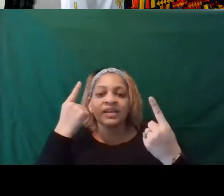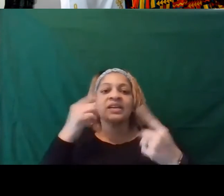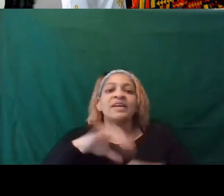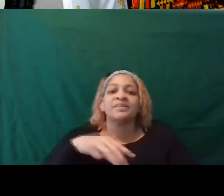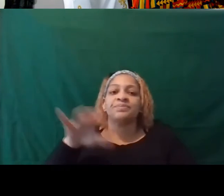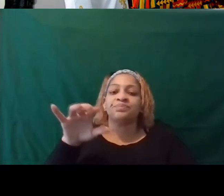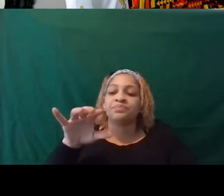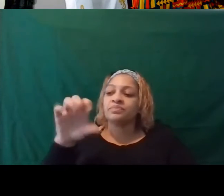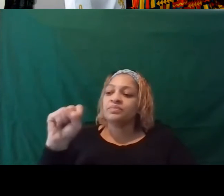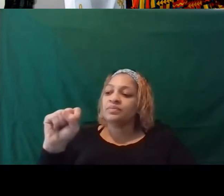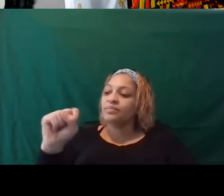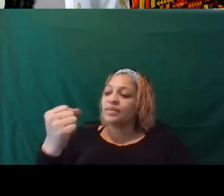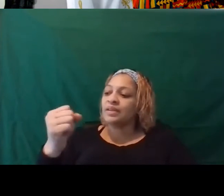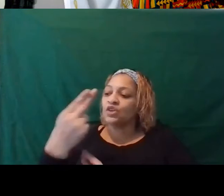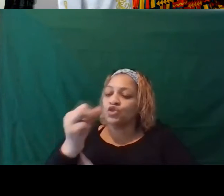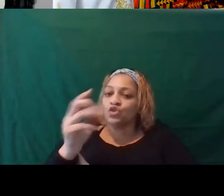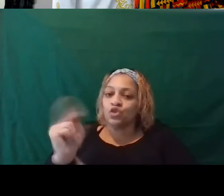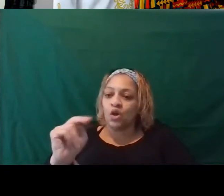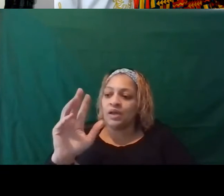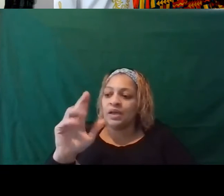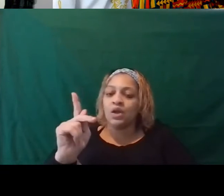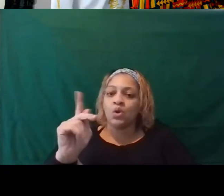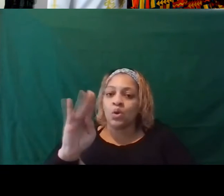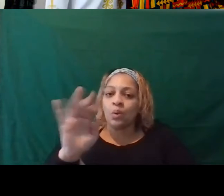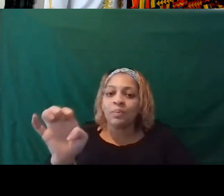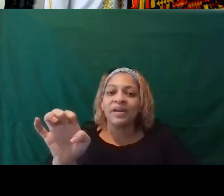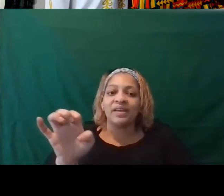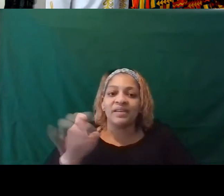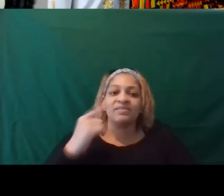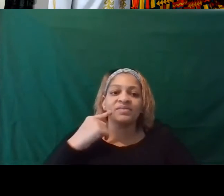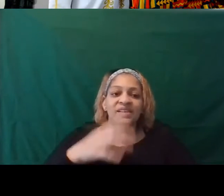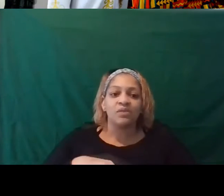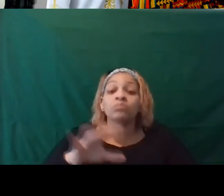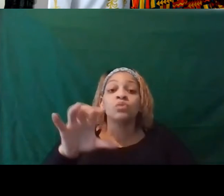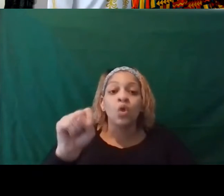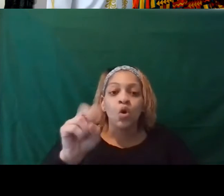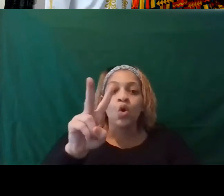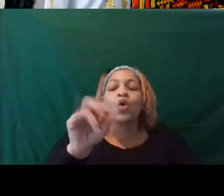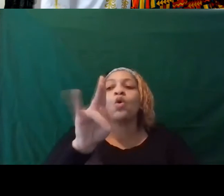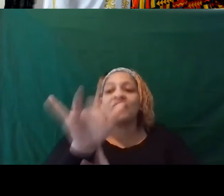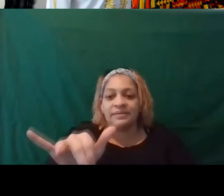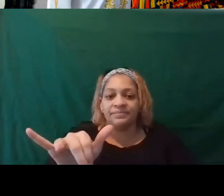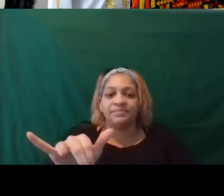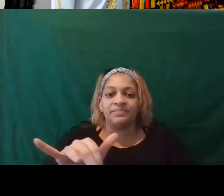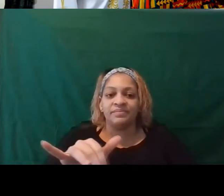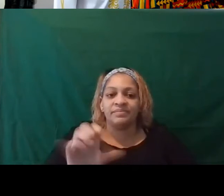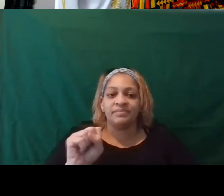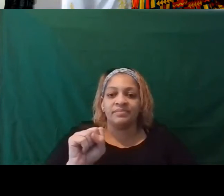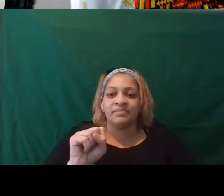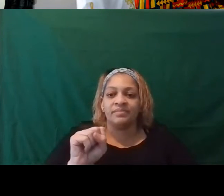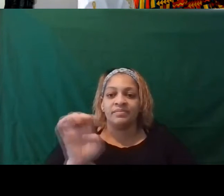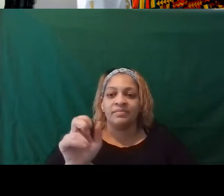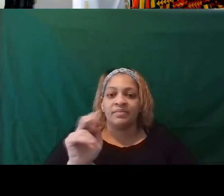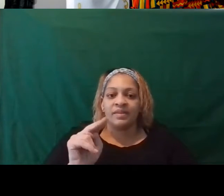said in The 7 Habits of Highly Effective Teens. I don't care if they're teens or not. We teenagers